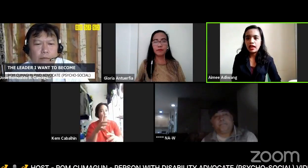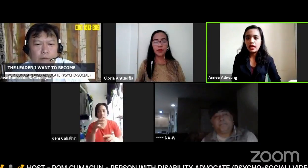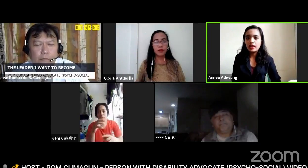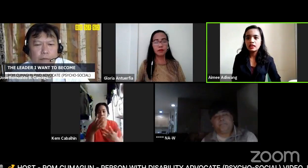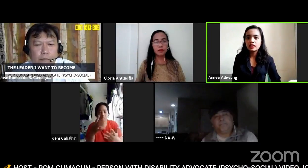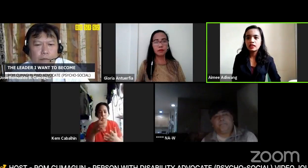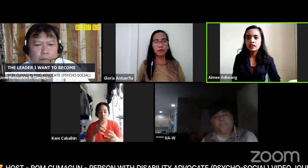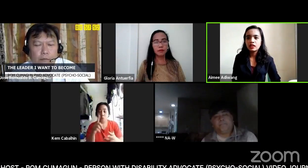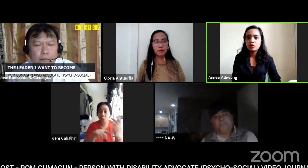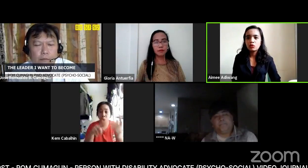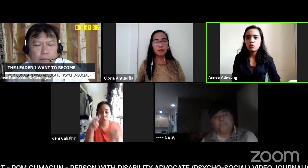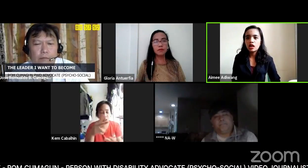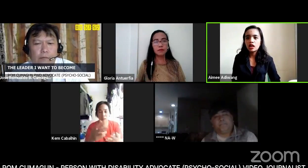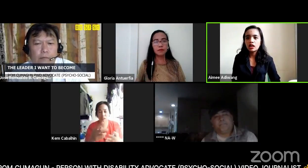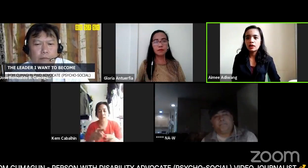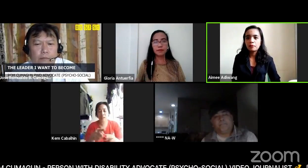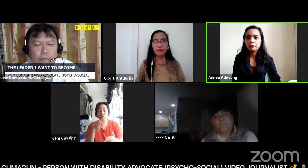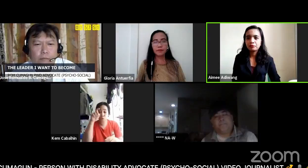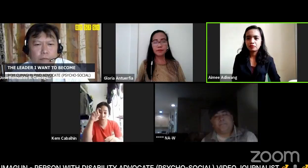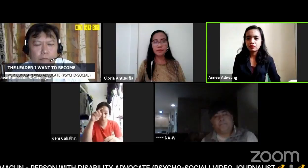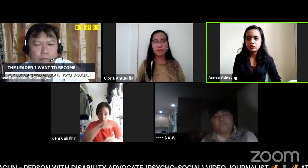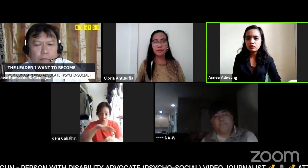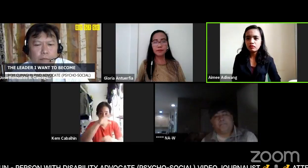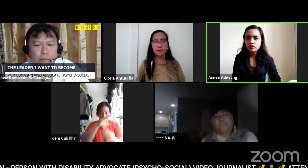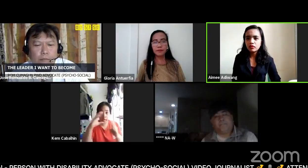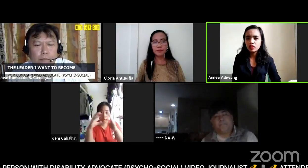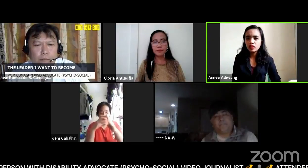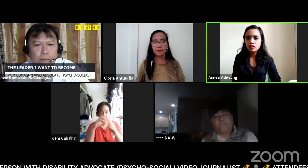deaf and who are,